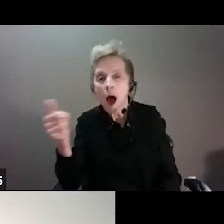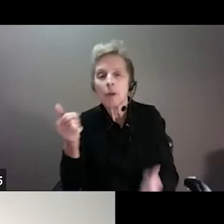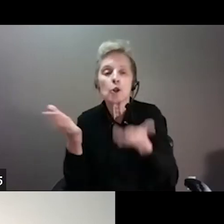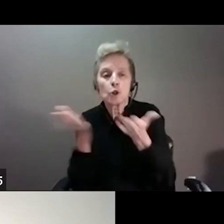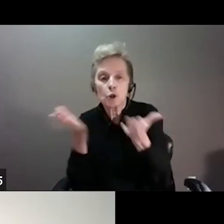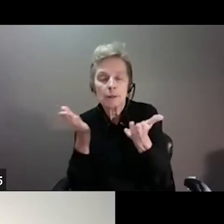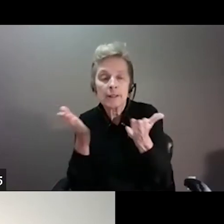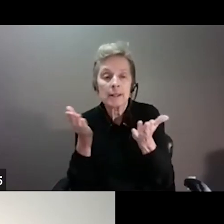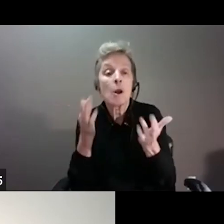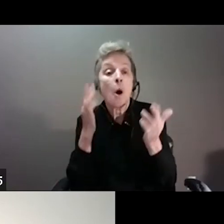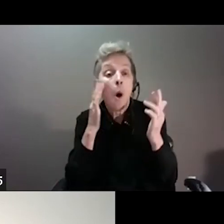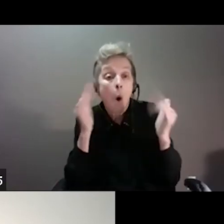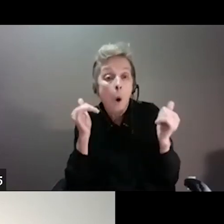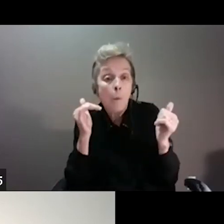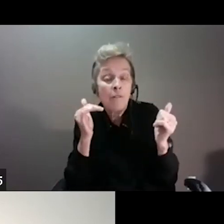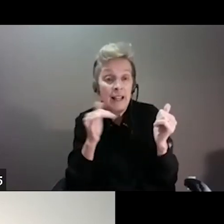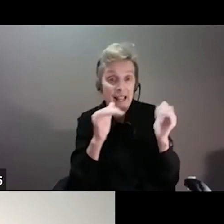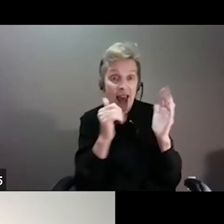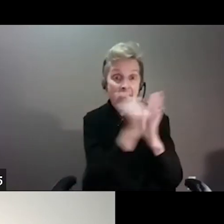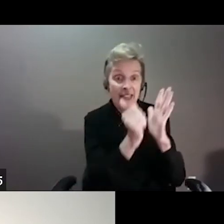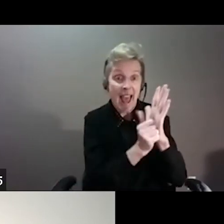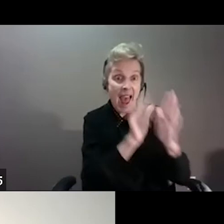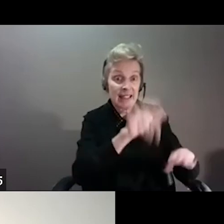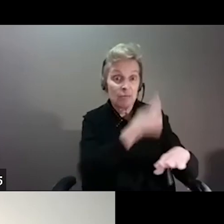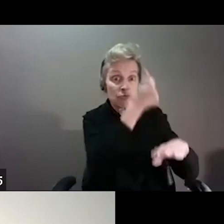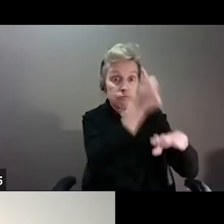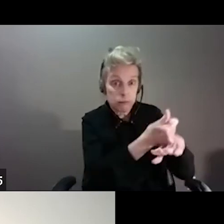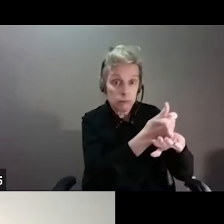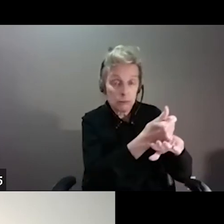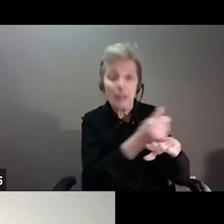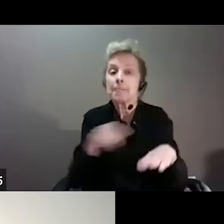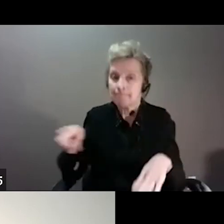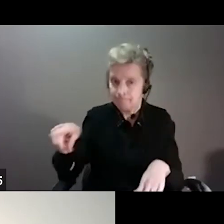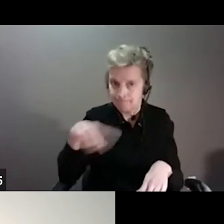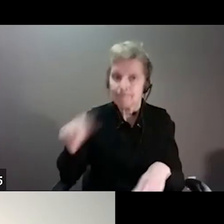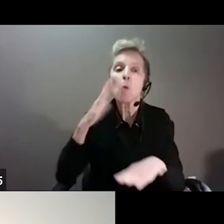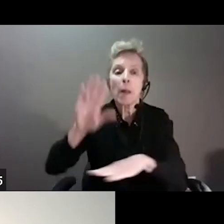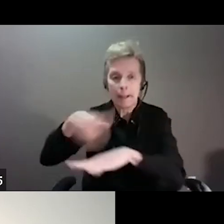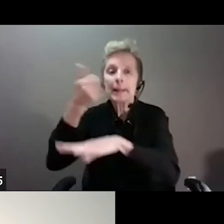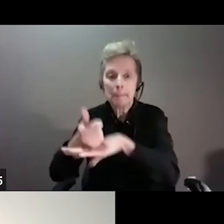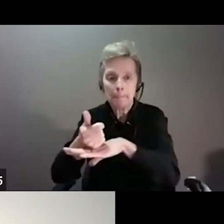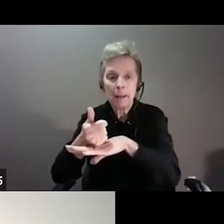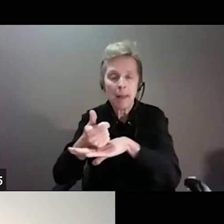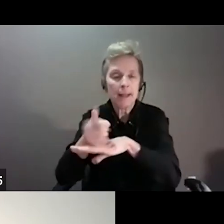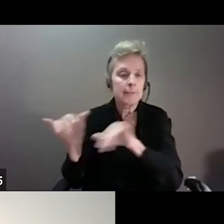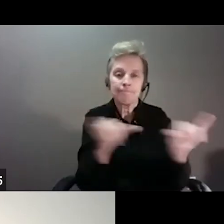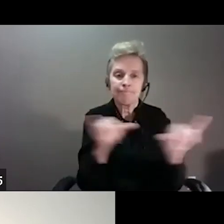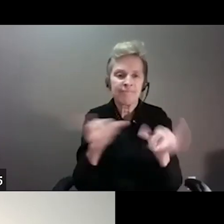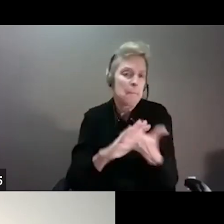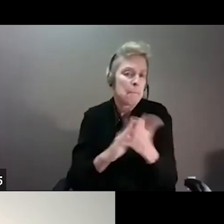with the successful implementation of that act, they are going to be implemented and will be available like they are a right